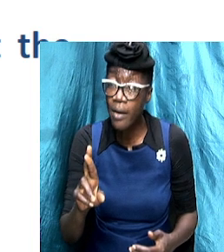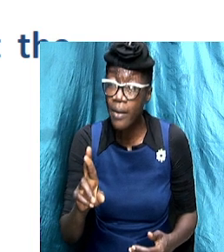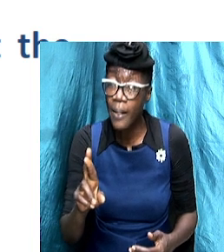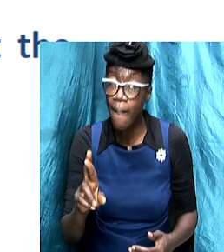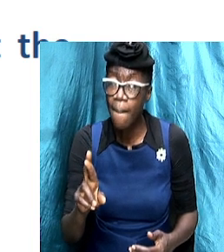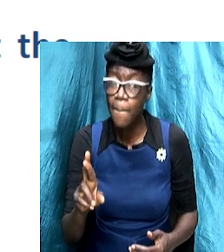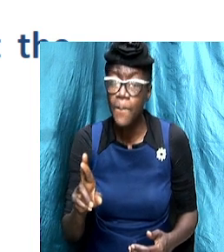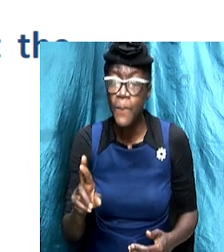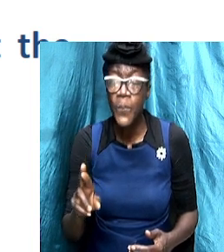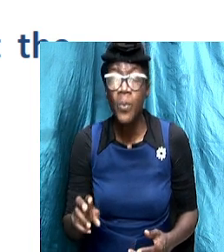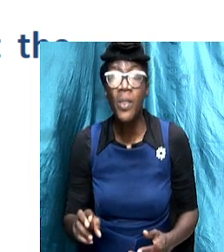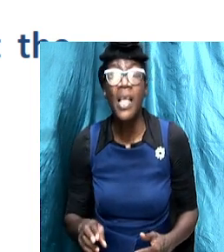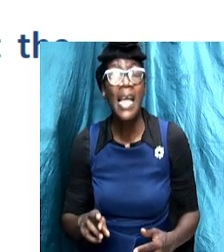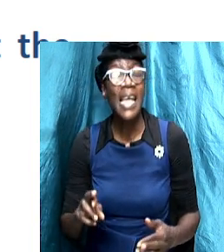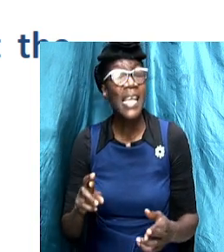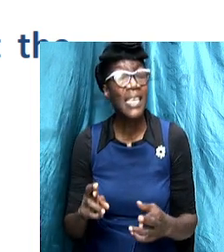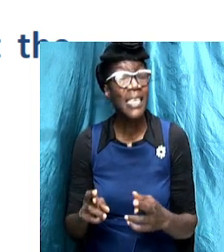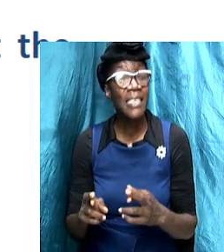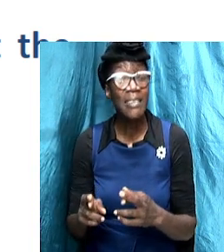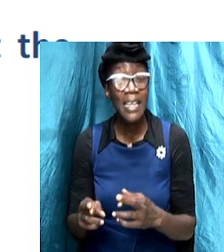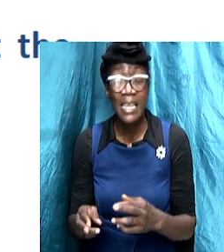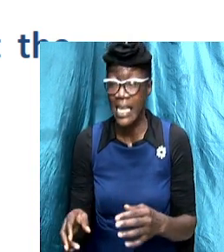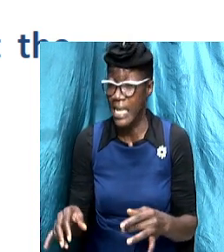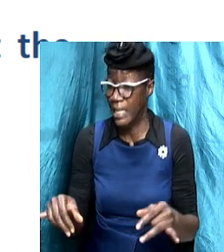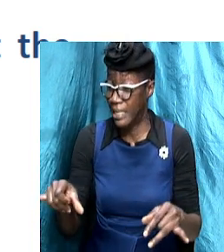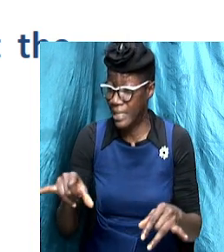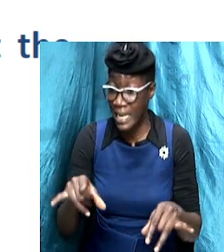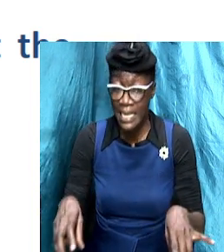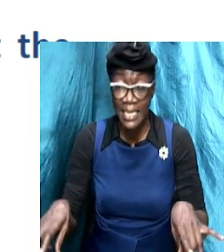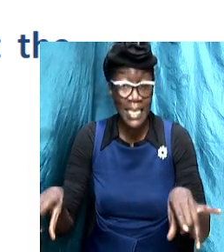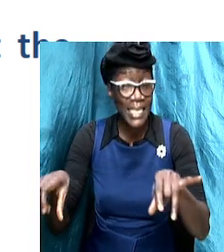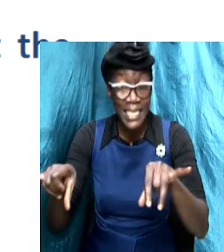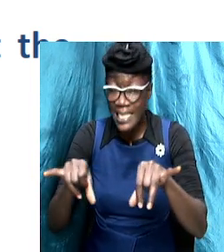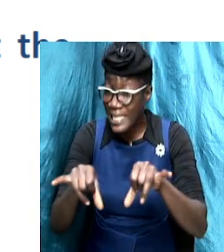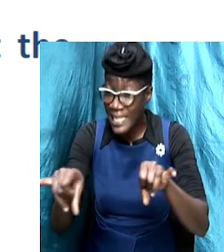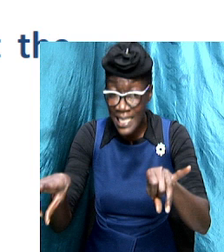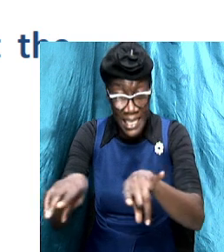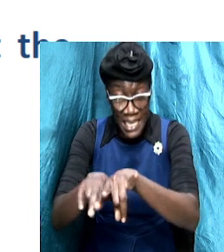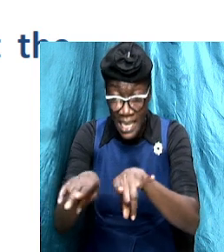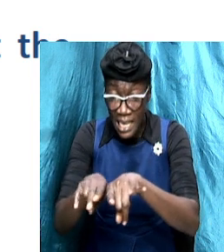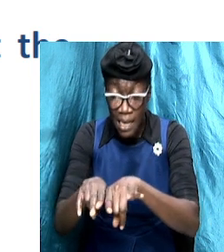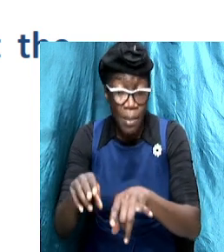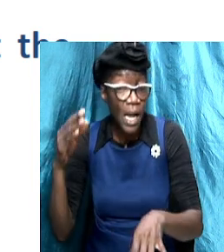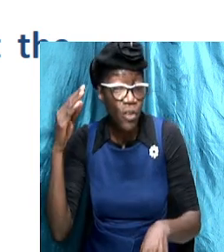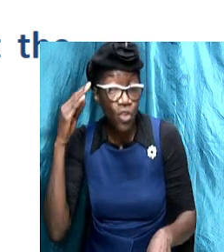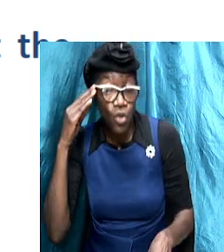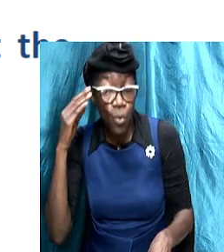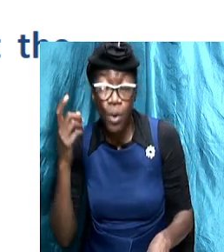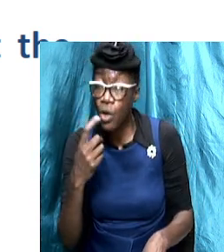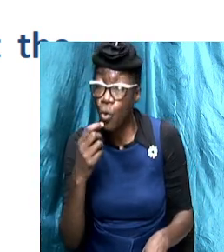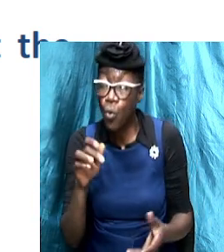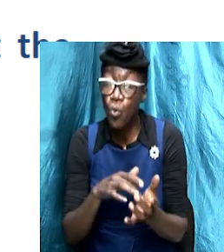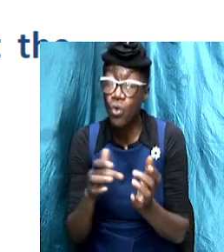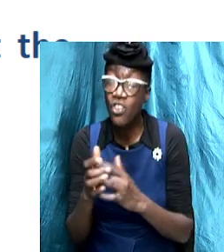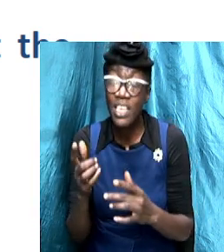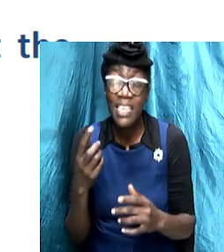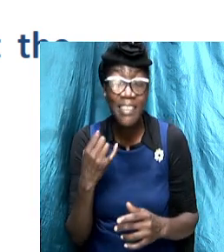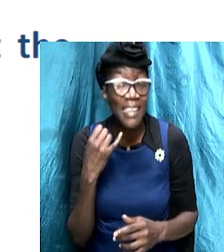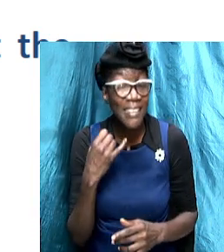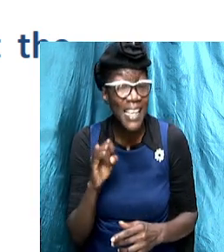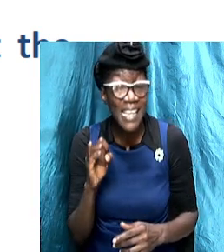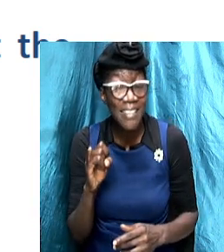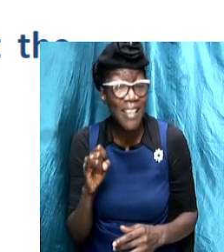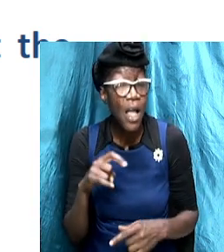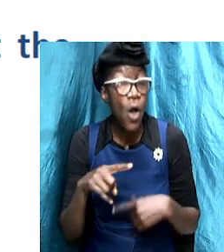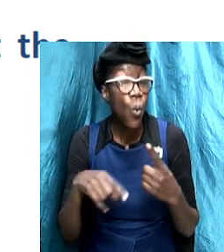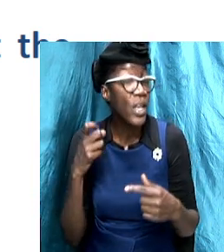is directly related to you knowing who Jesus is. Because when you understand who Jesus